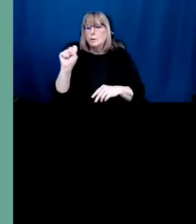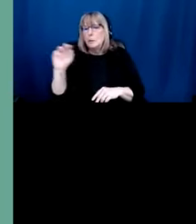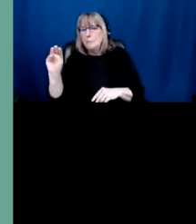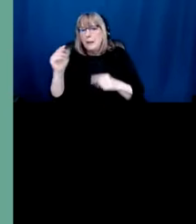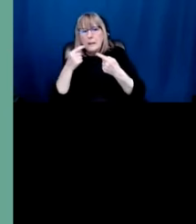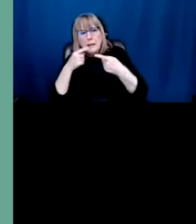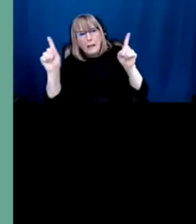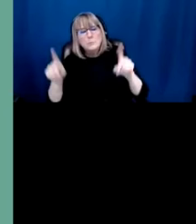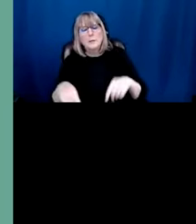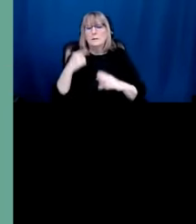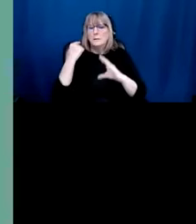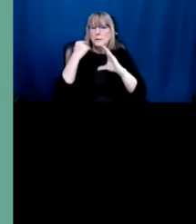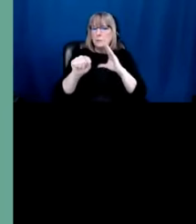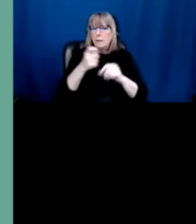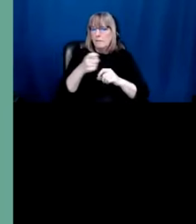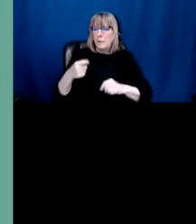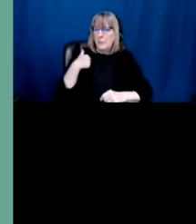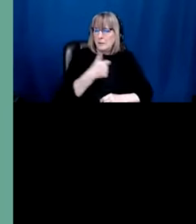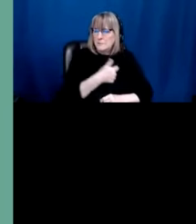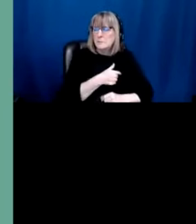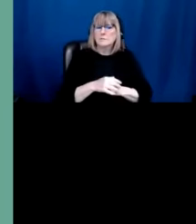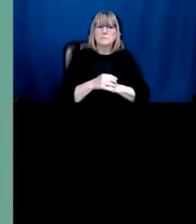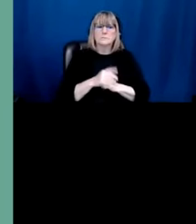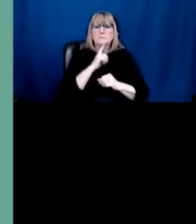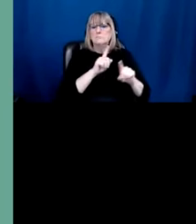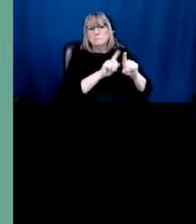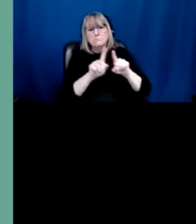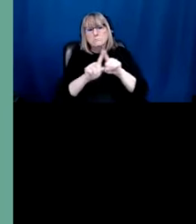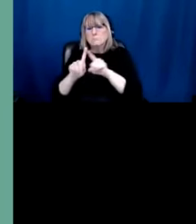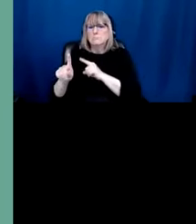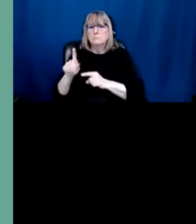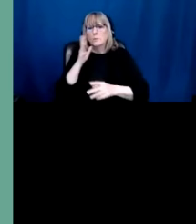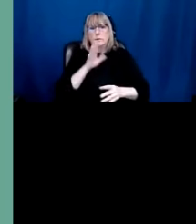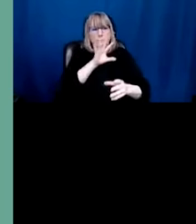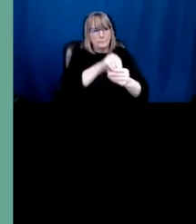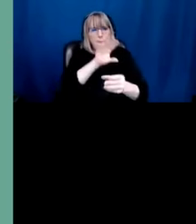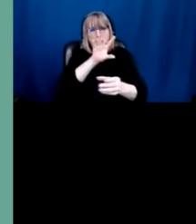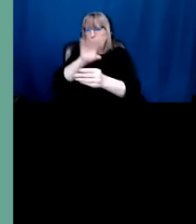LB 23 que permite más fondos.